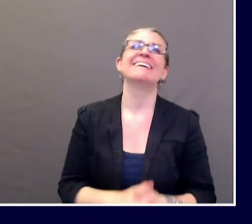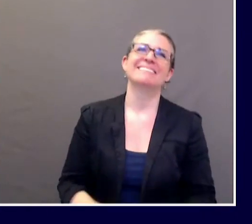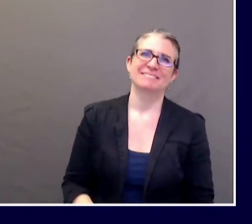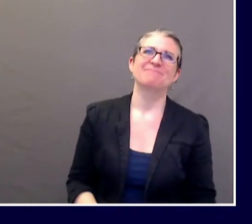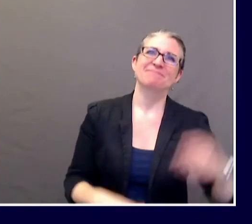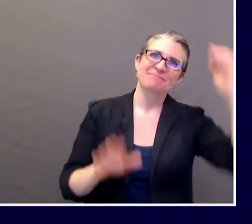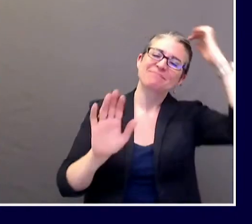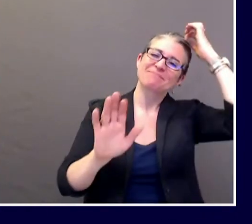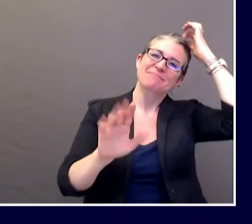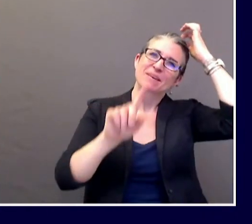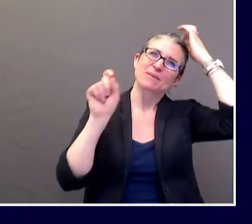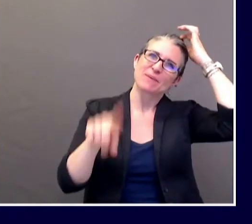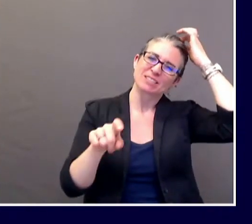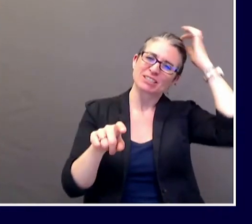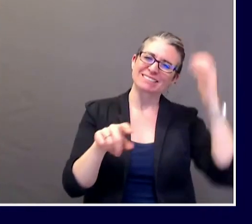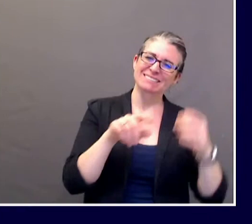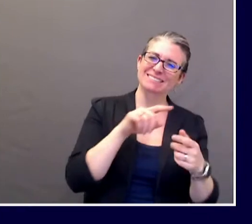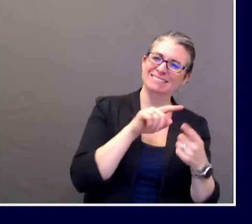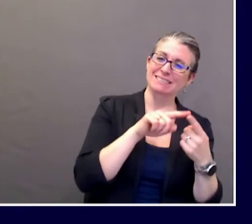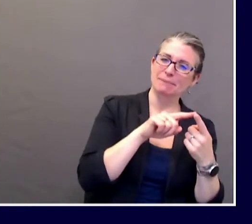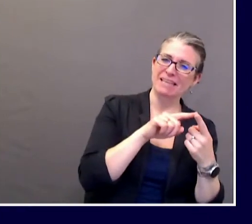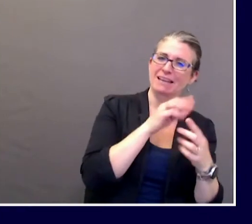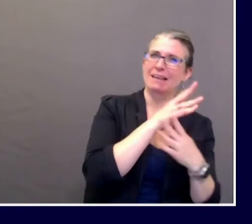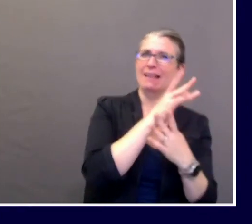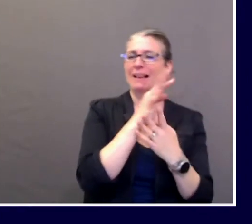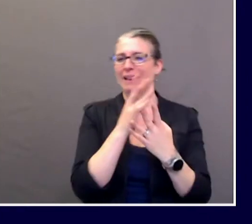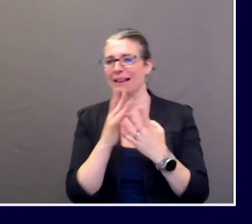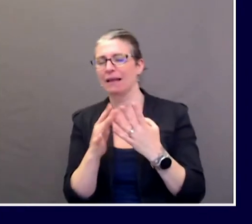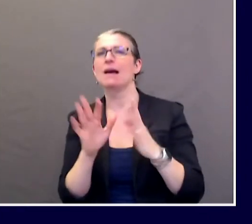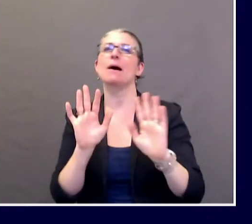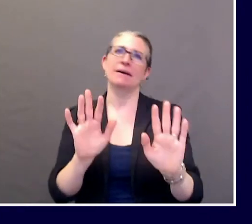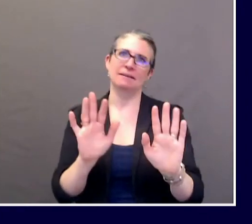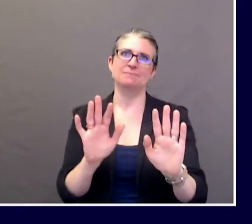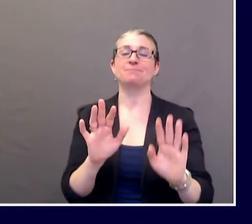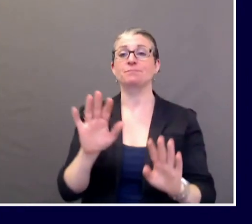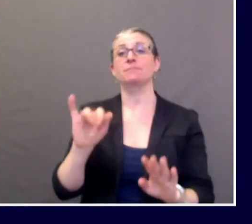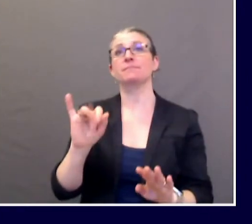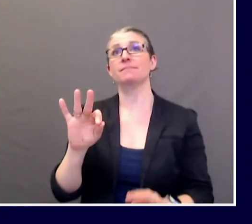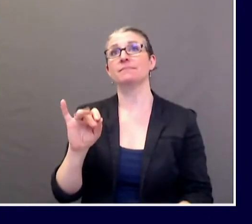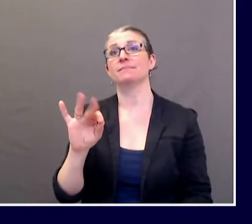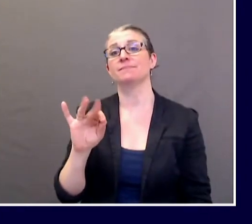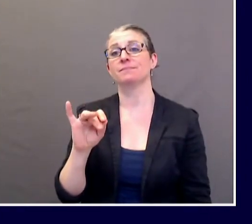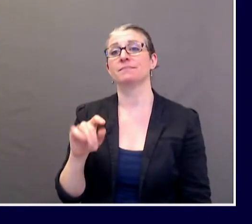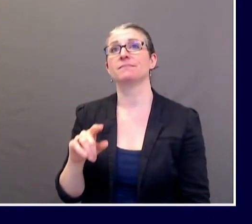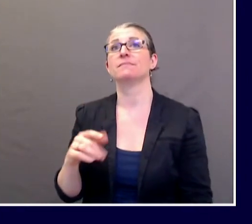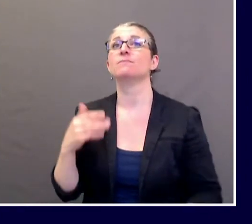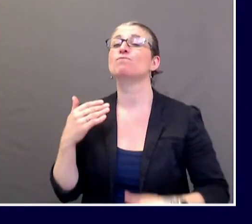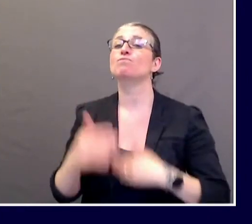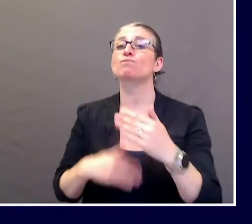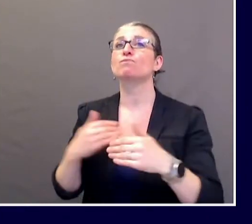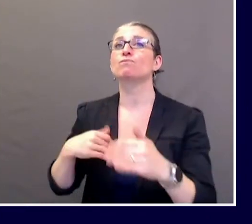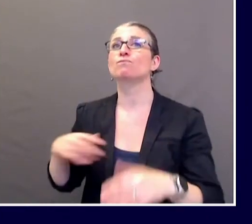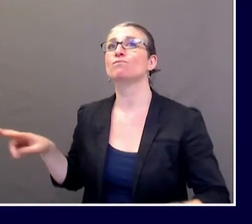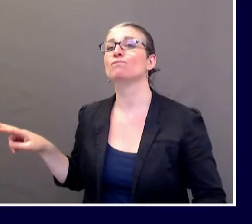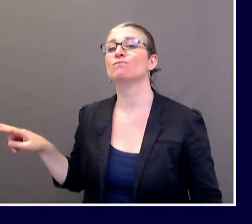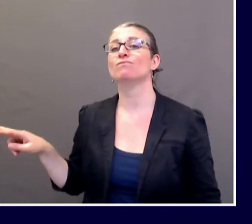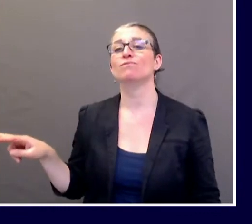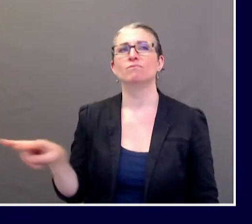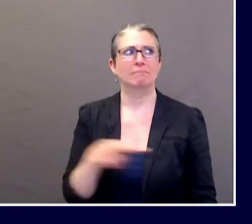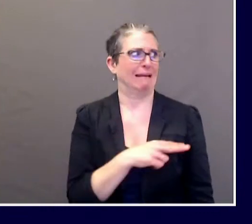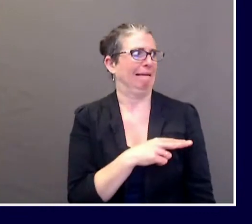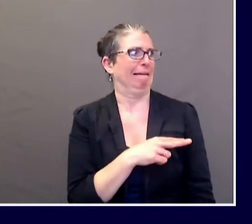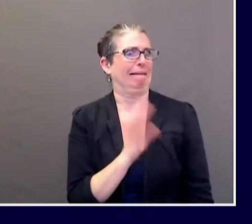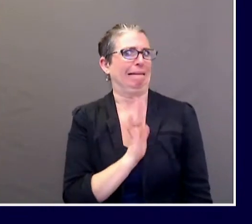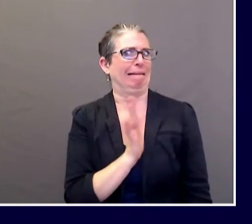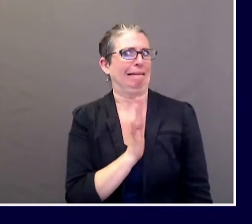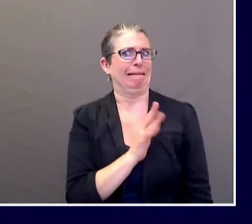if you look to the left, you see something scary, and if you look to the right, you see blue skies. And it's those are not impossible to